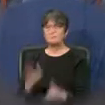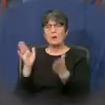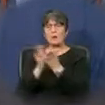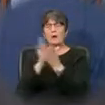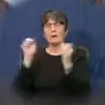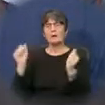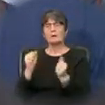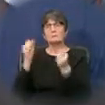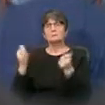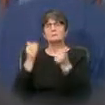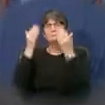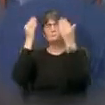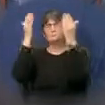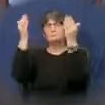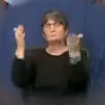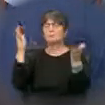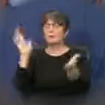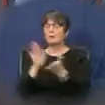Alleluia,